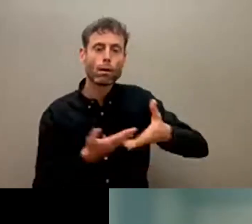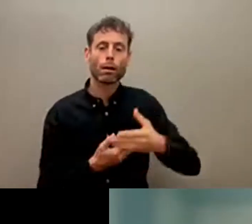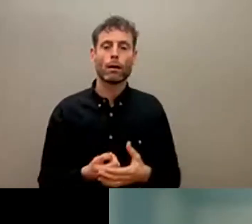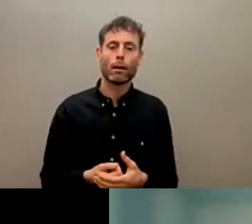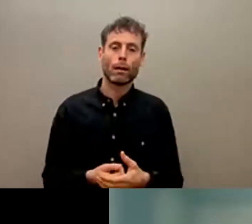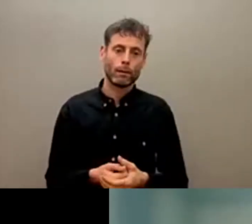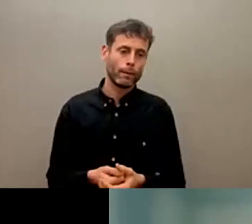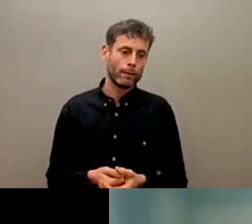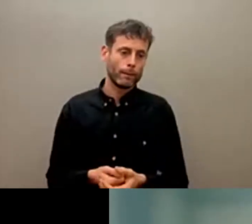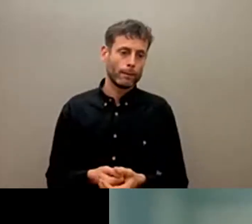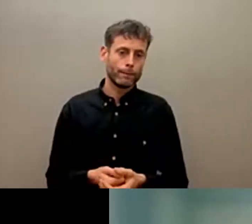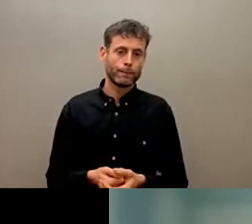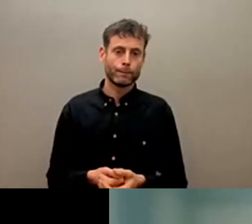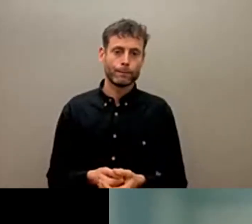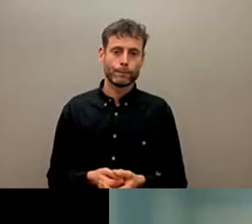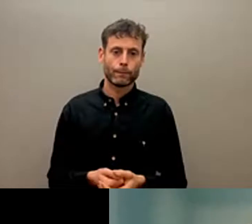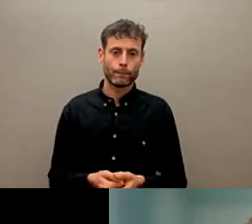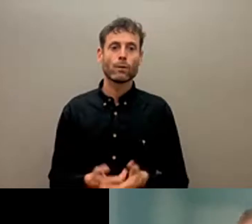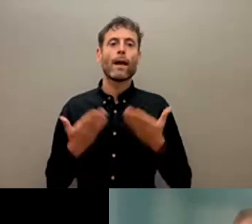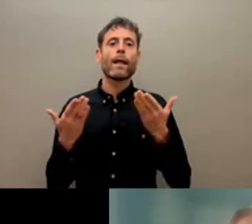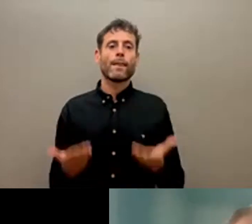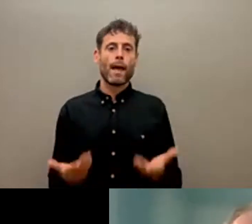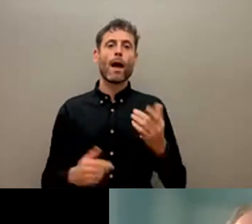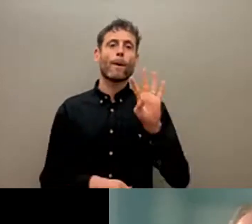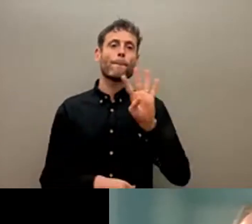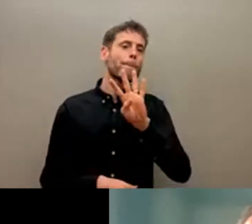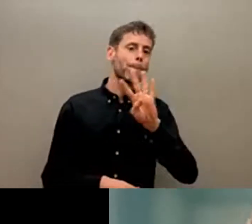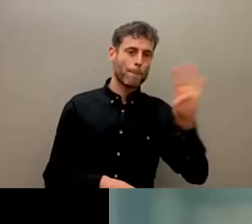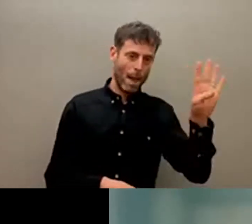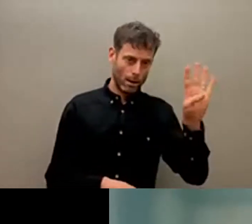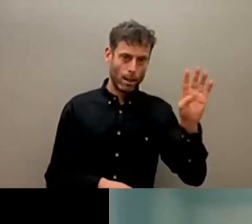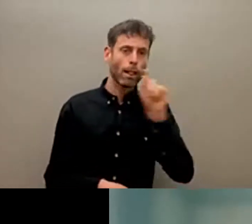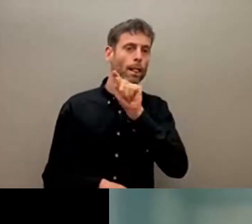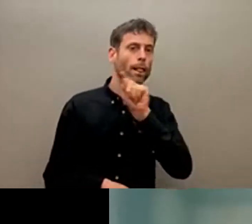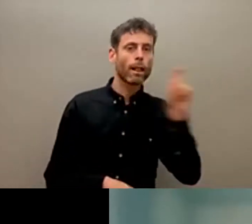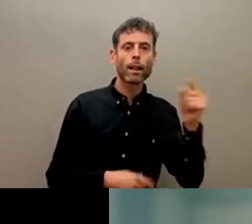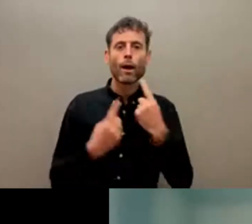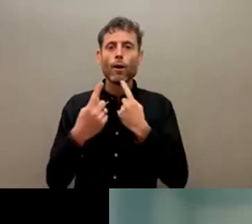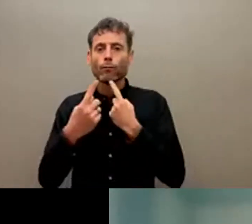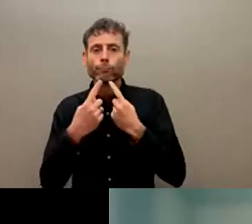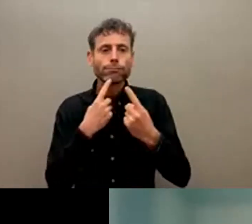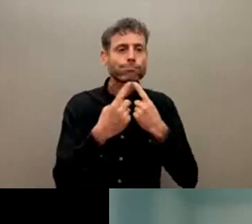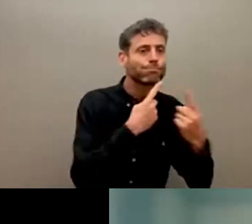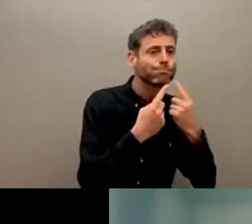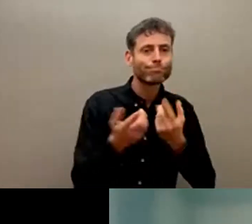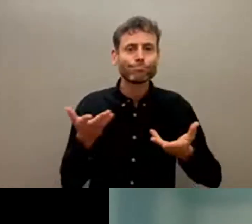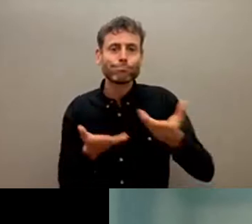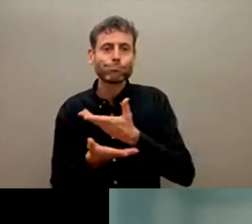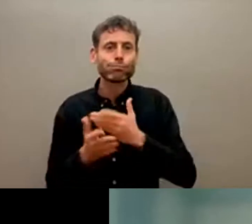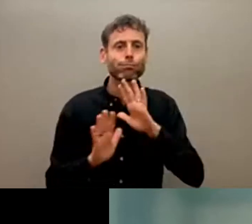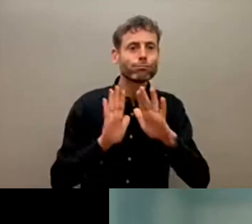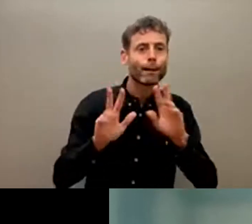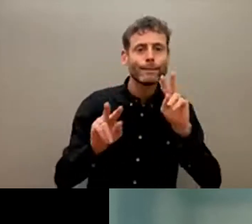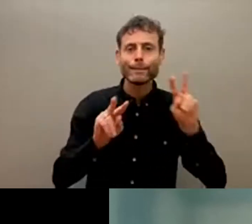I'm going to now introduce our panel this morning, who are going to discuss that input, and also one or two questions